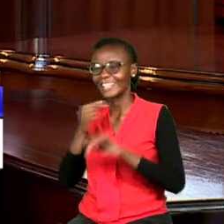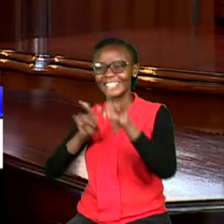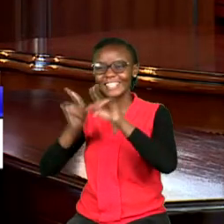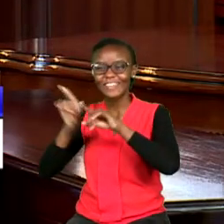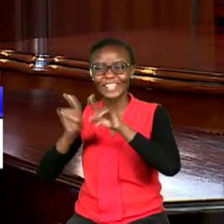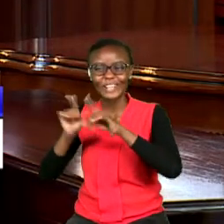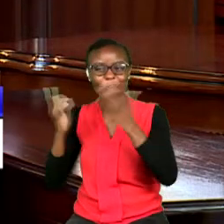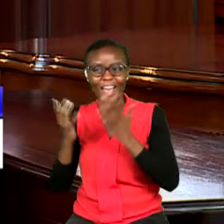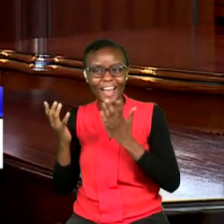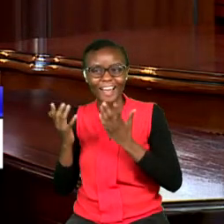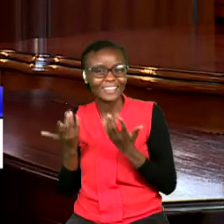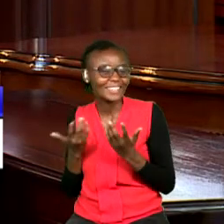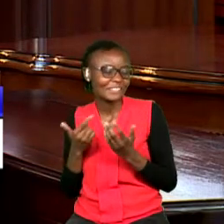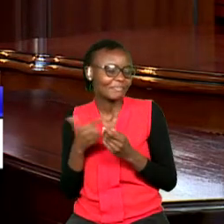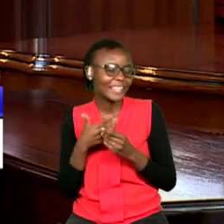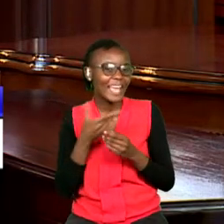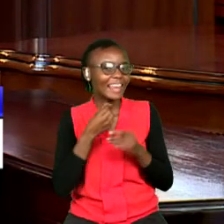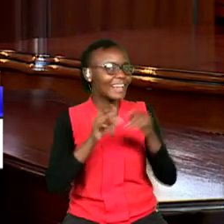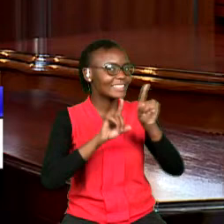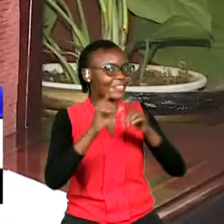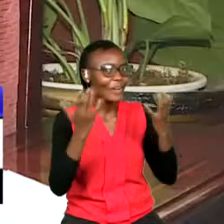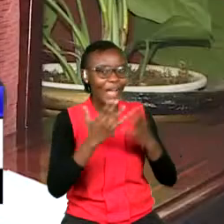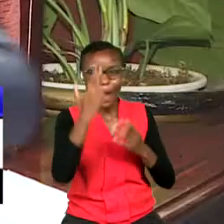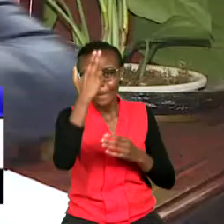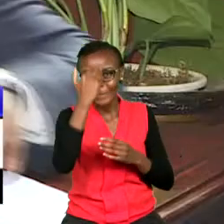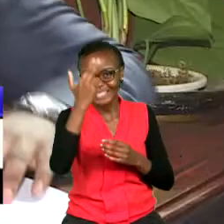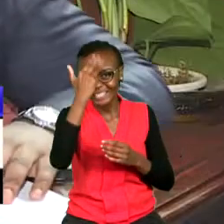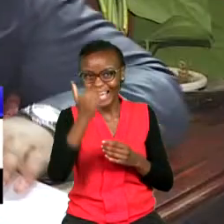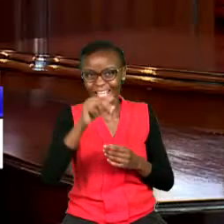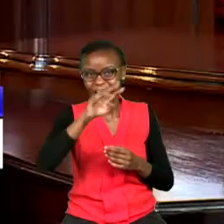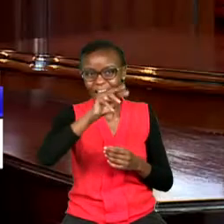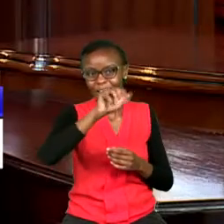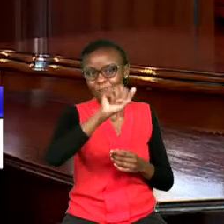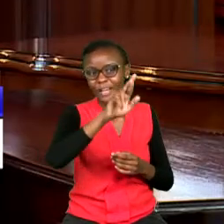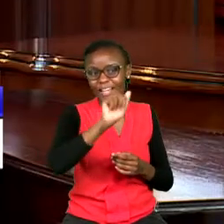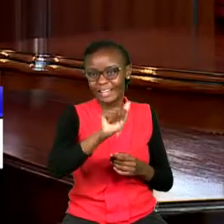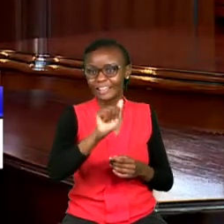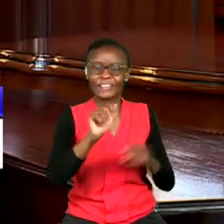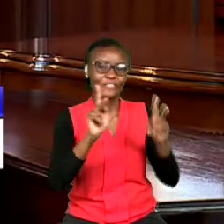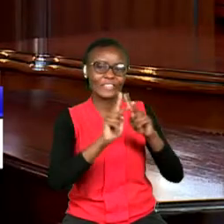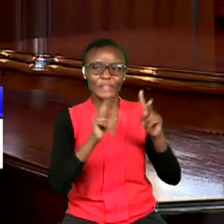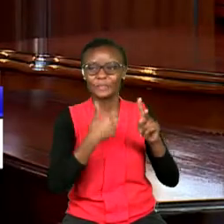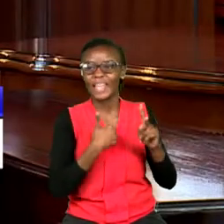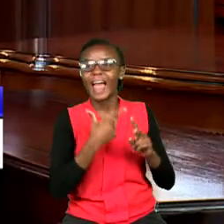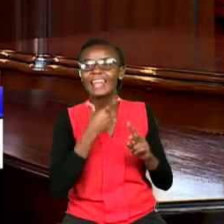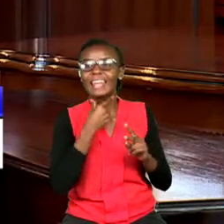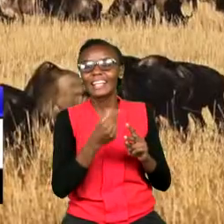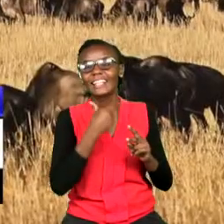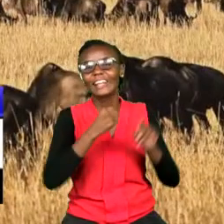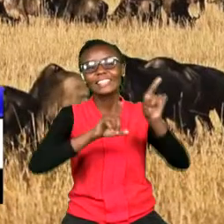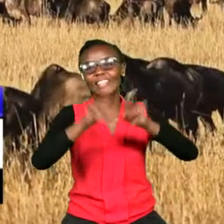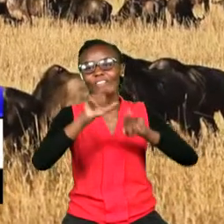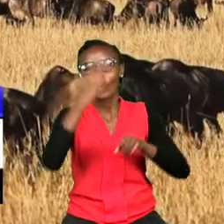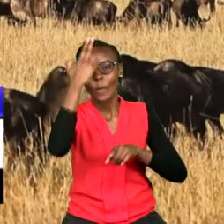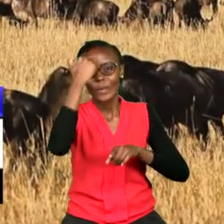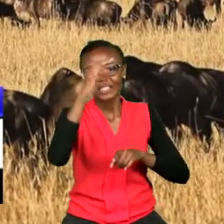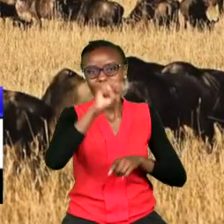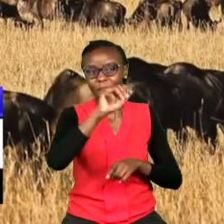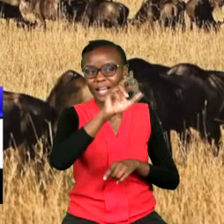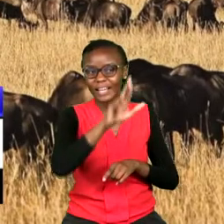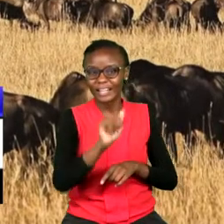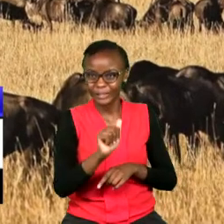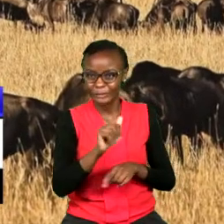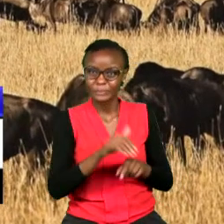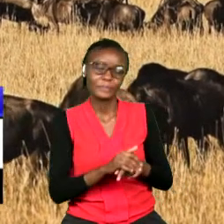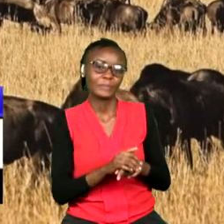The most favorite destination is Masai Mara. Masai Mara? Masai Mara is my most favorite destination. When